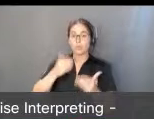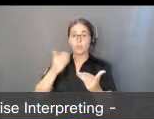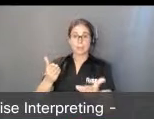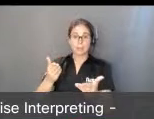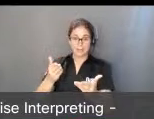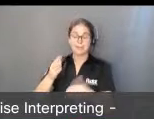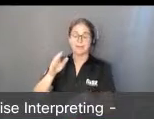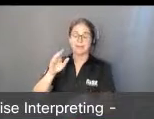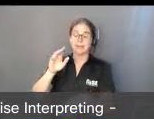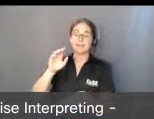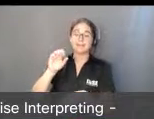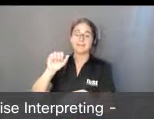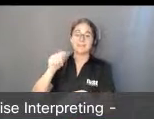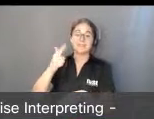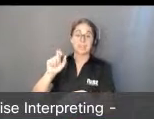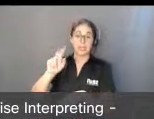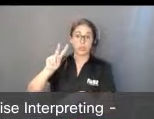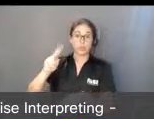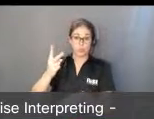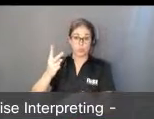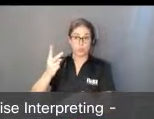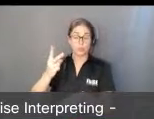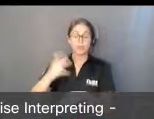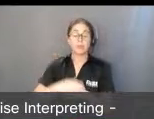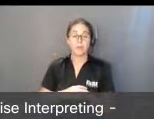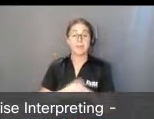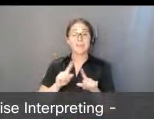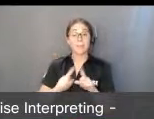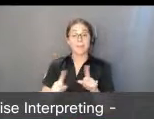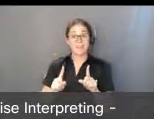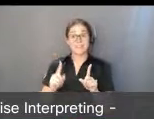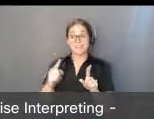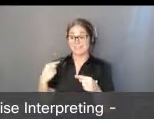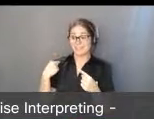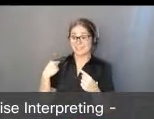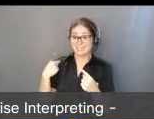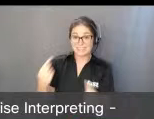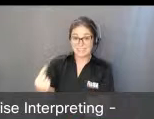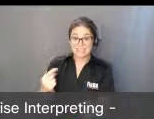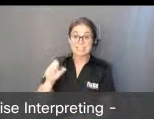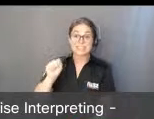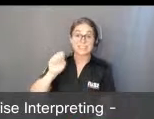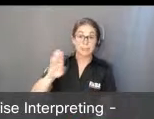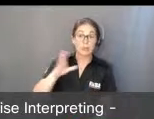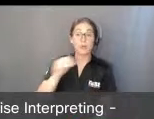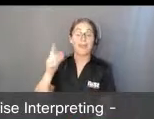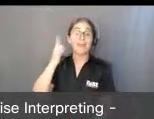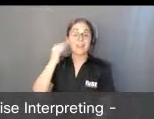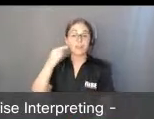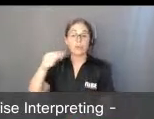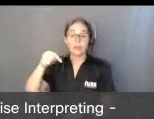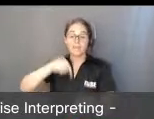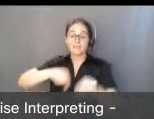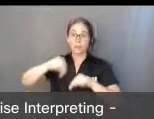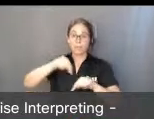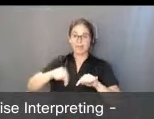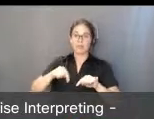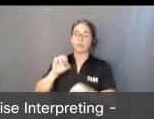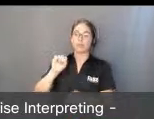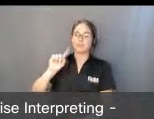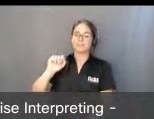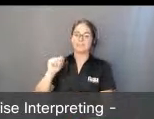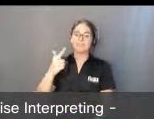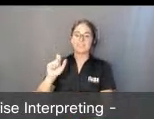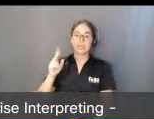district's roadmap. Since that time, both the state of California as well as San Bernardino County have regressed to stage two. And